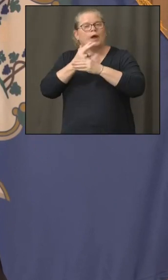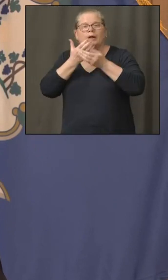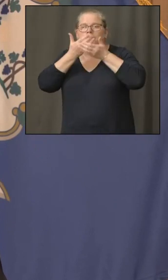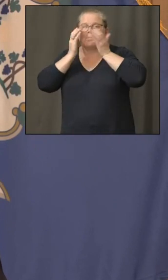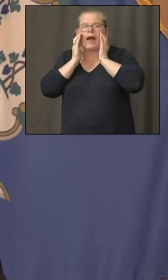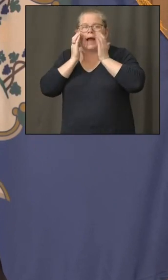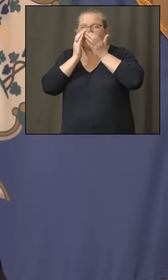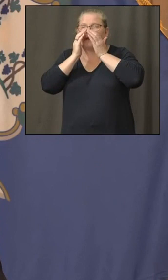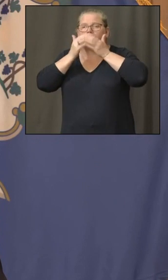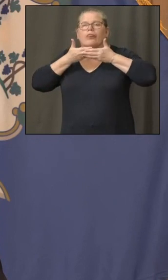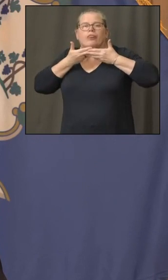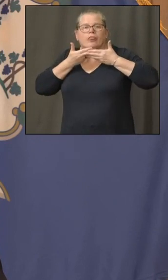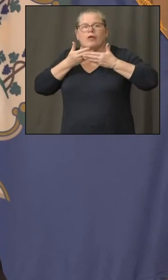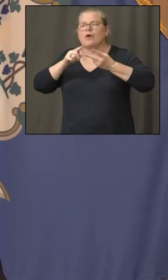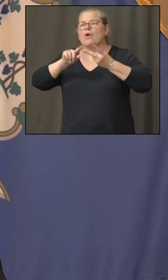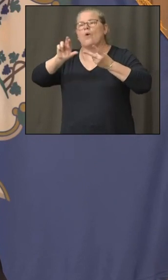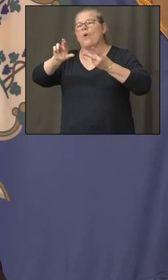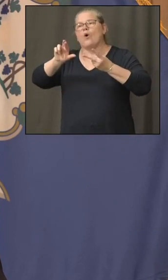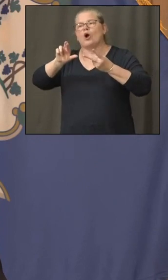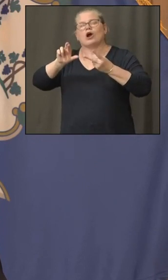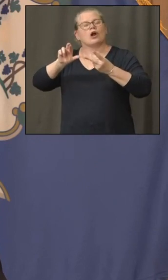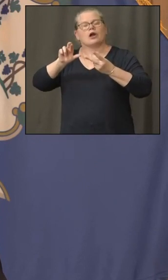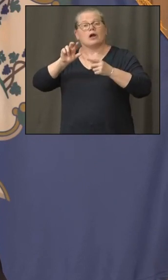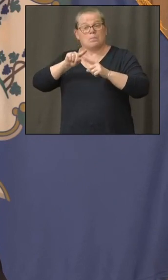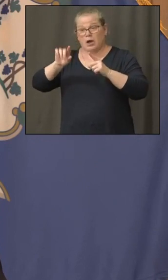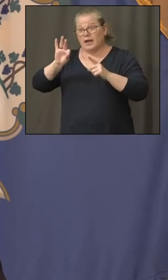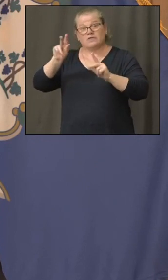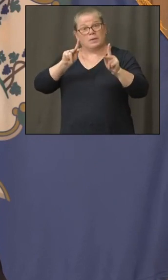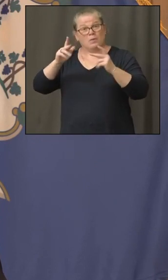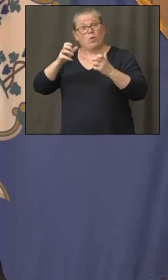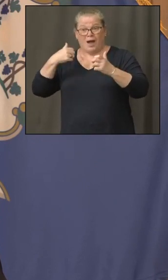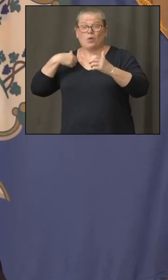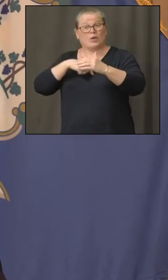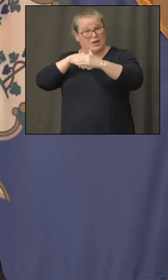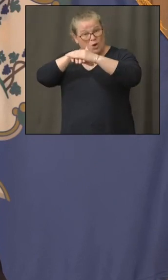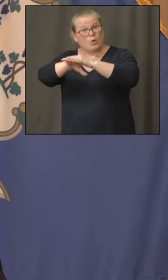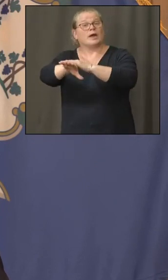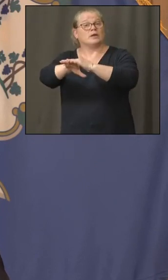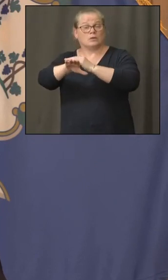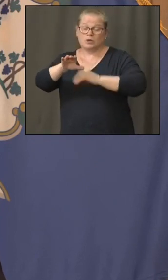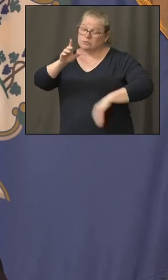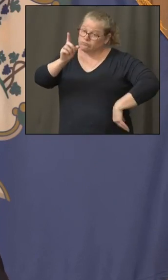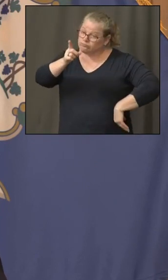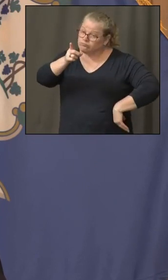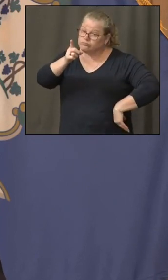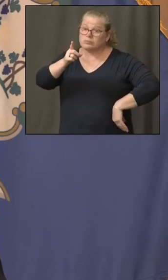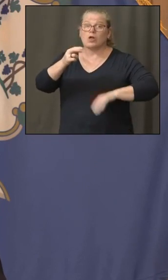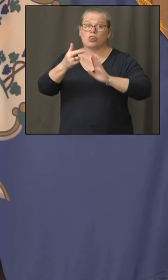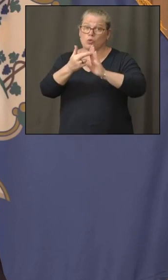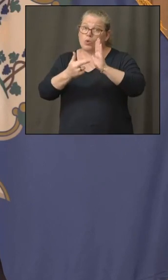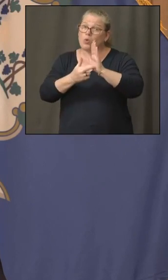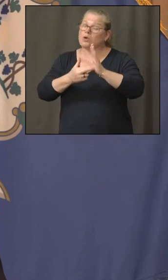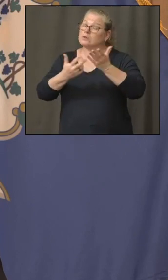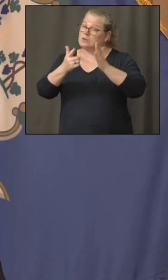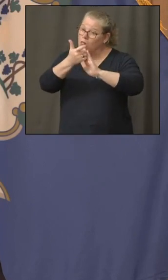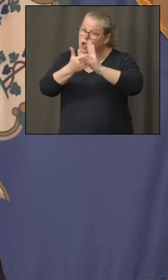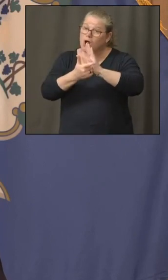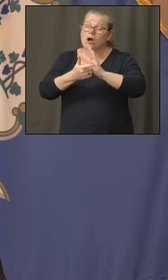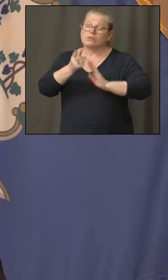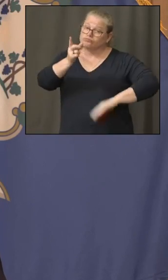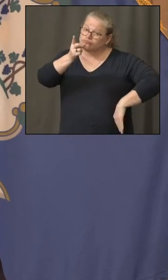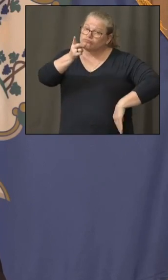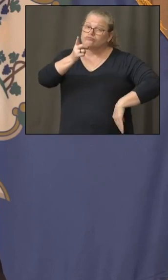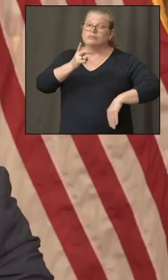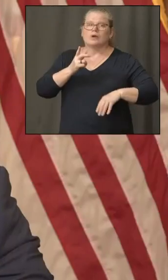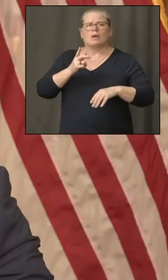reminder that this is the guidance, these are the rules, this is the law in the state of Connecticut, and follow the protocols. I'll also add, this is a great opportunity